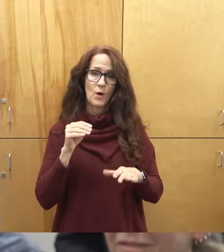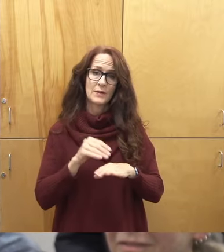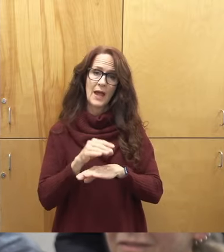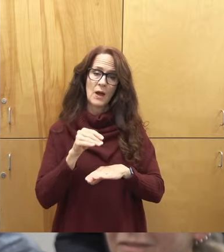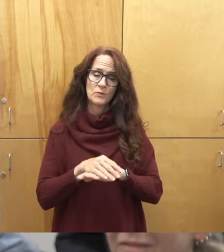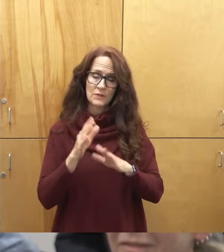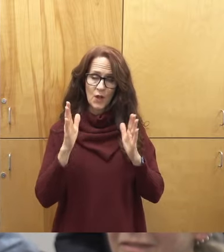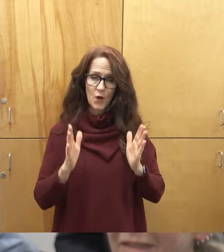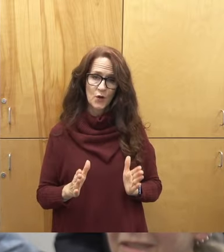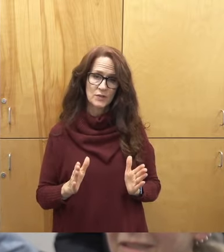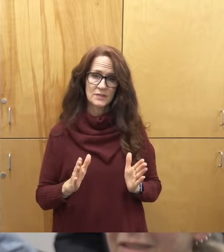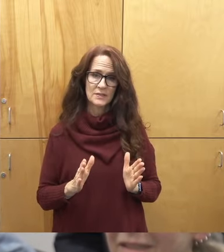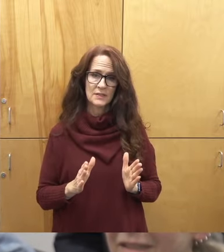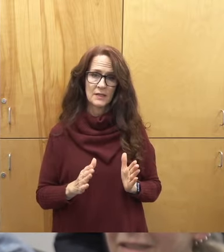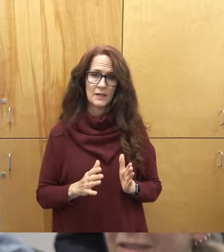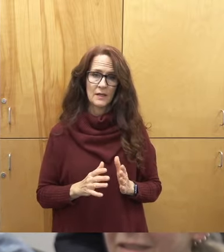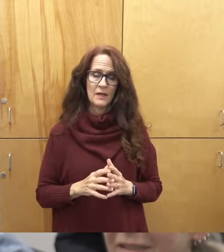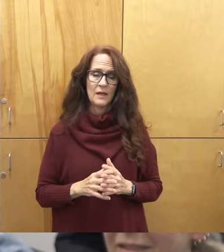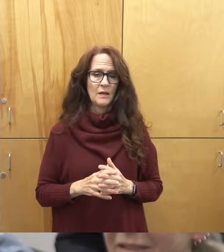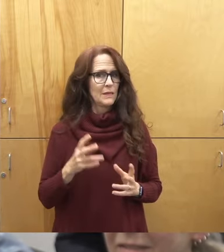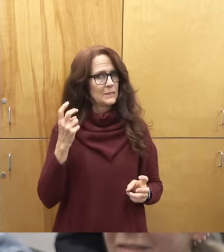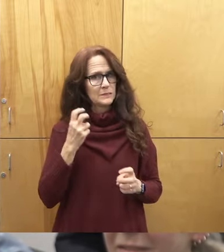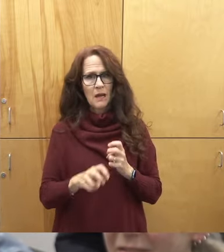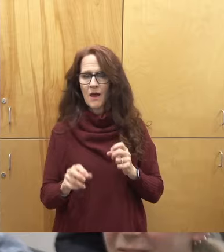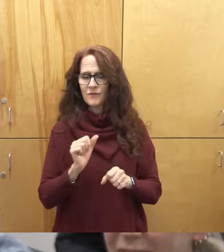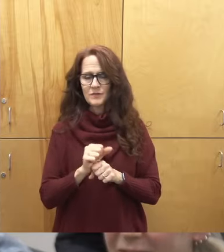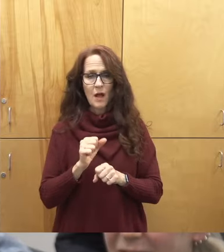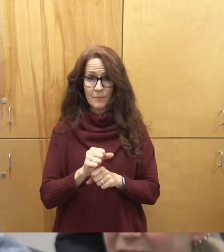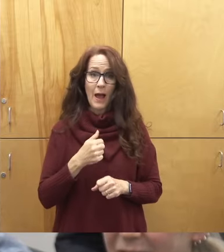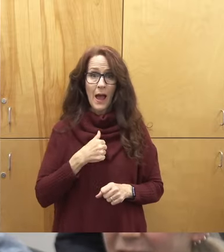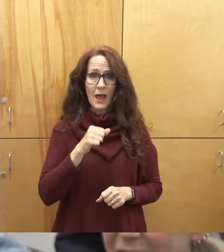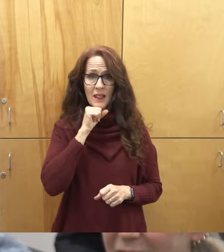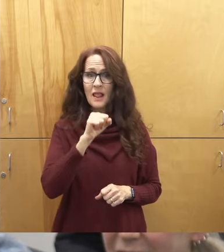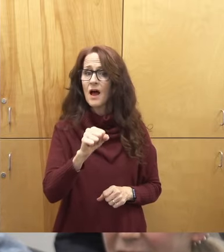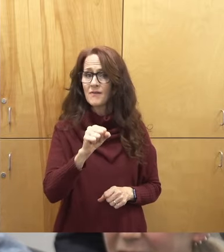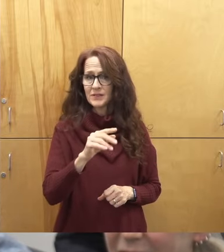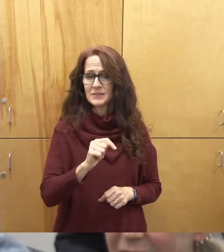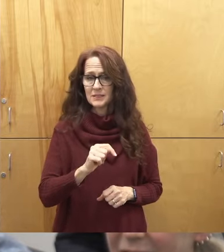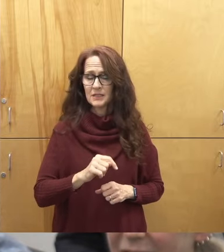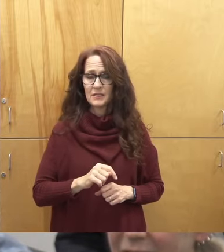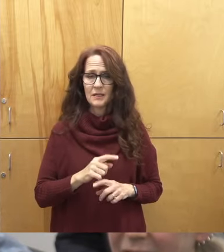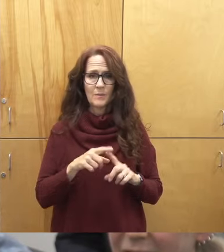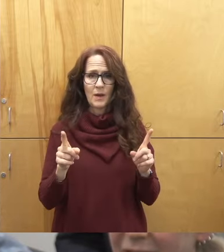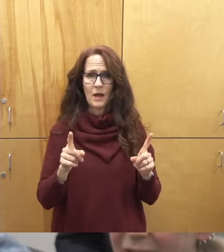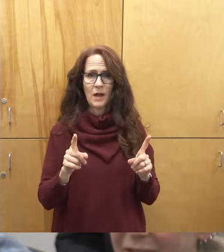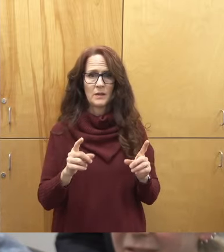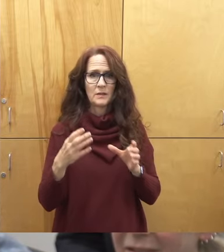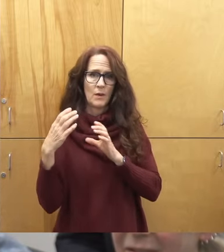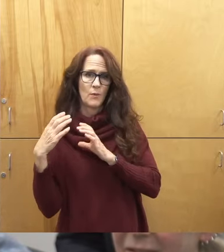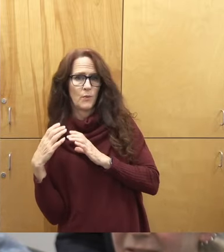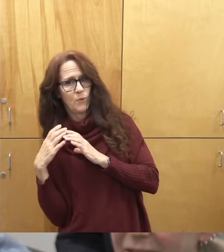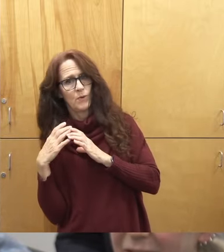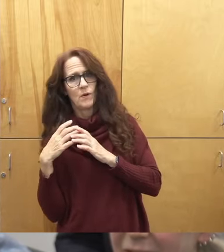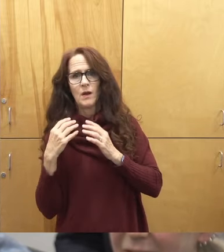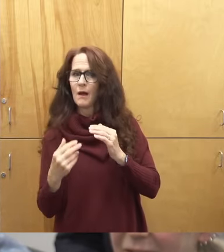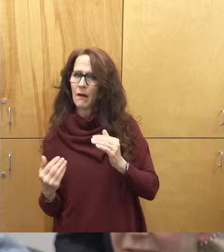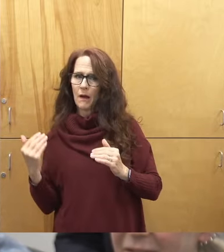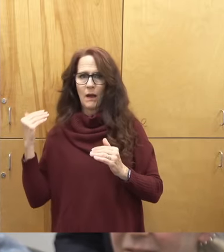counselors. It's been a tough job. I do love it, but our caseloads are crazy